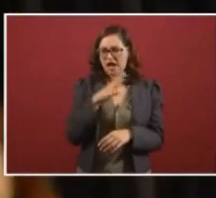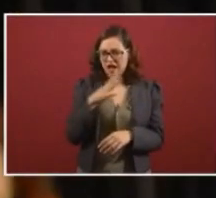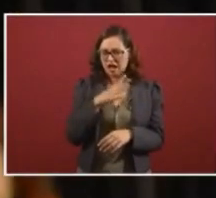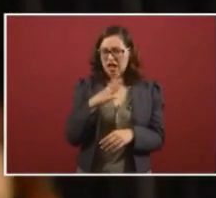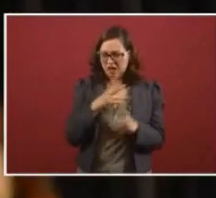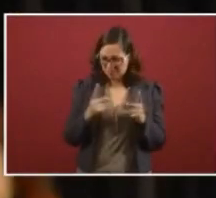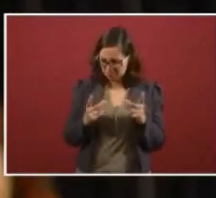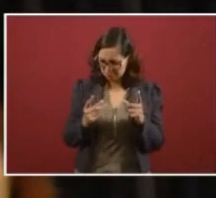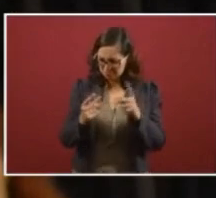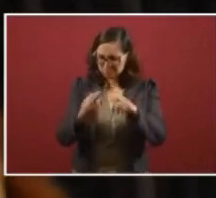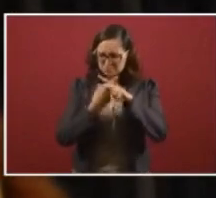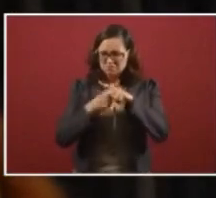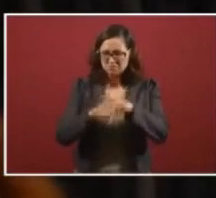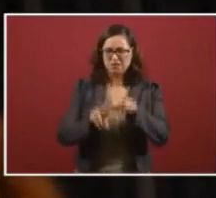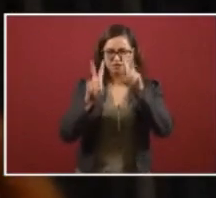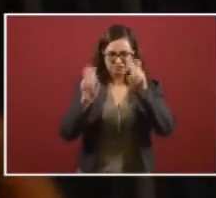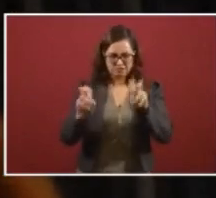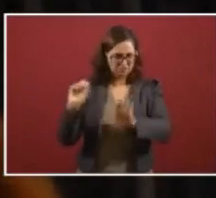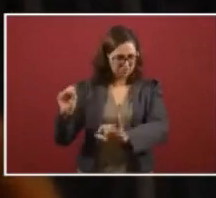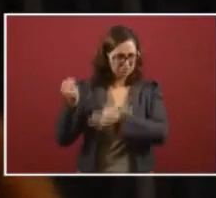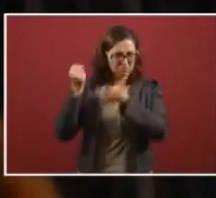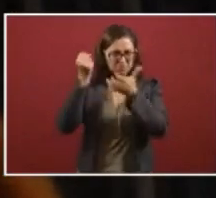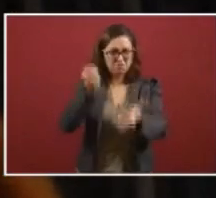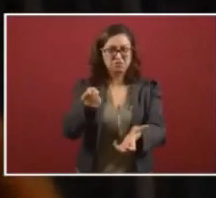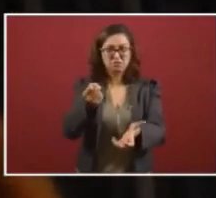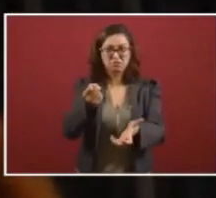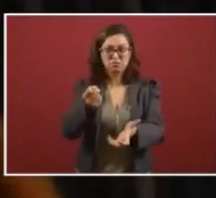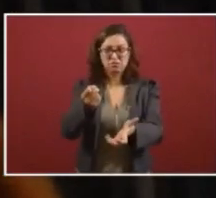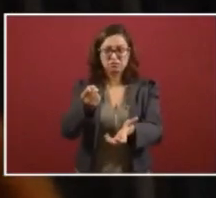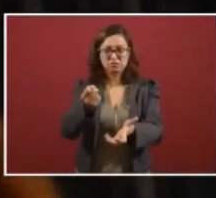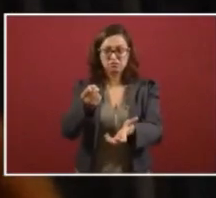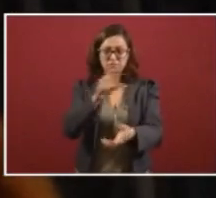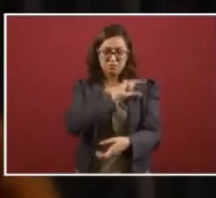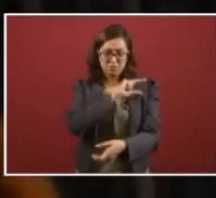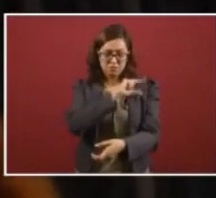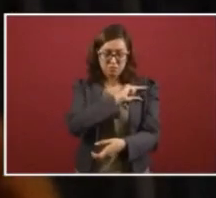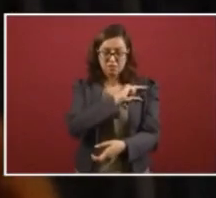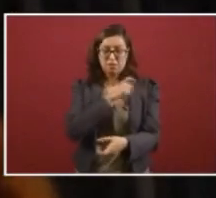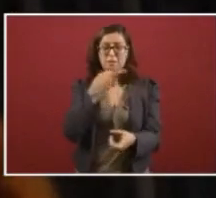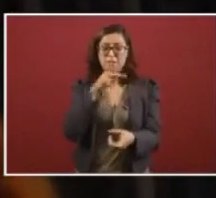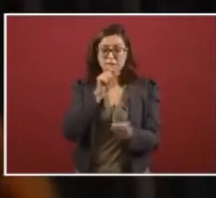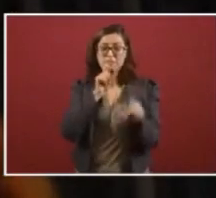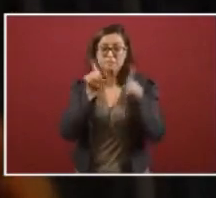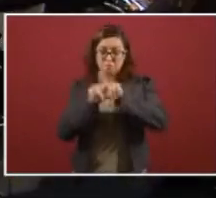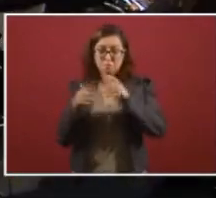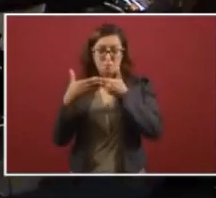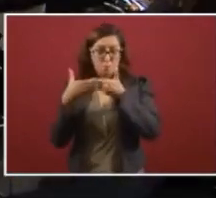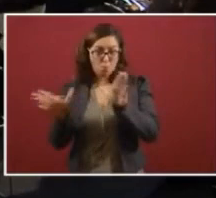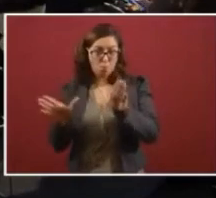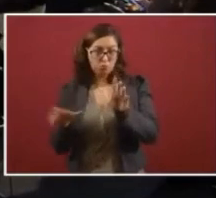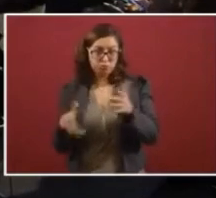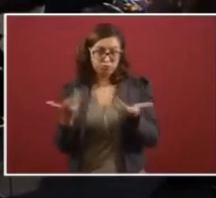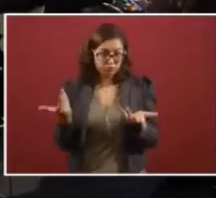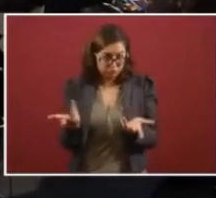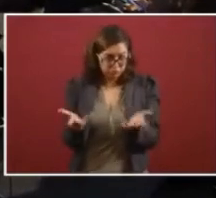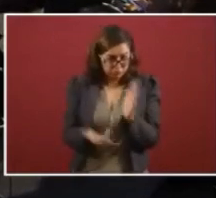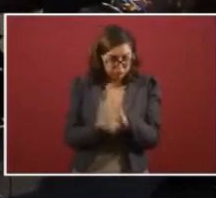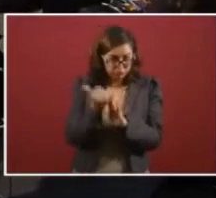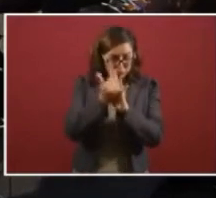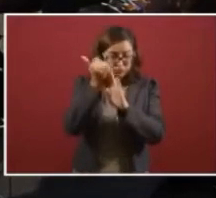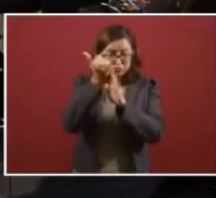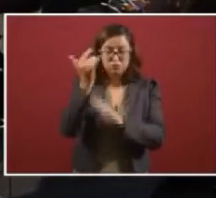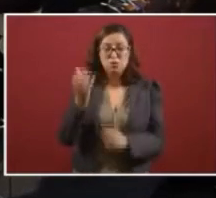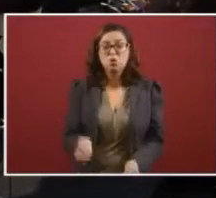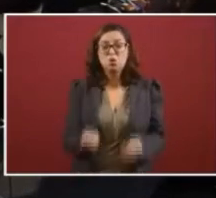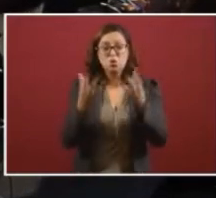finally start this matter with investment? But it's also public